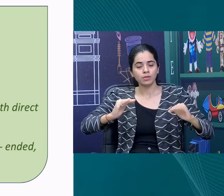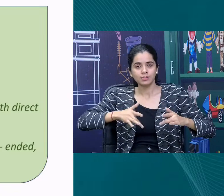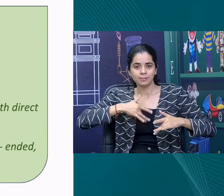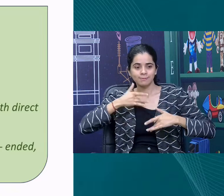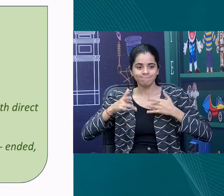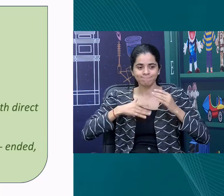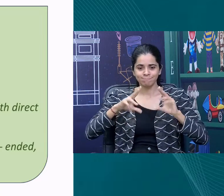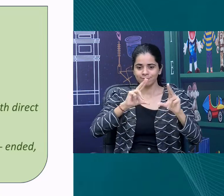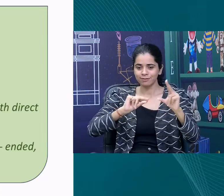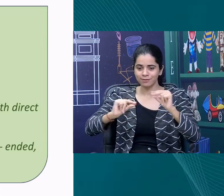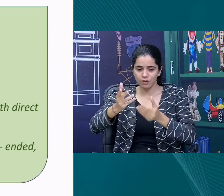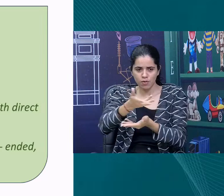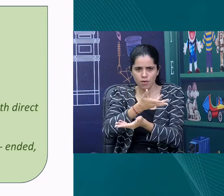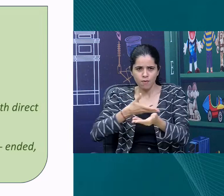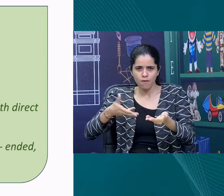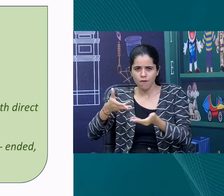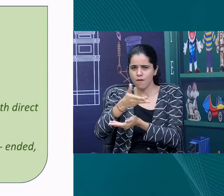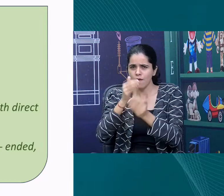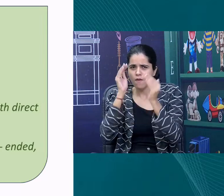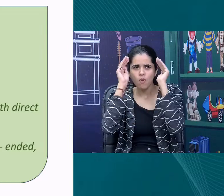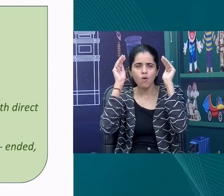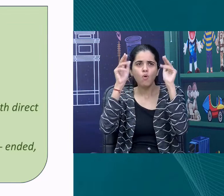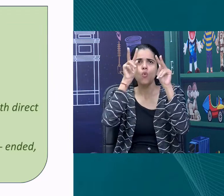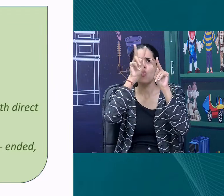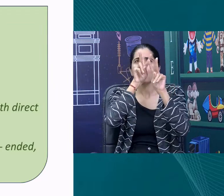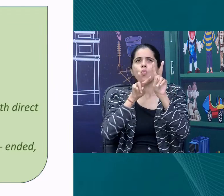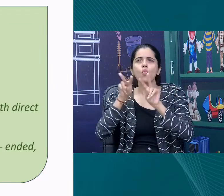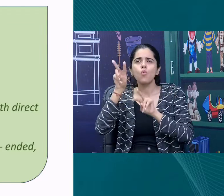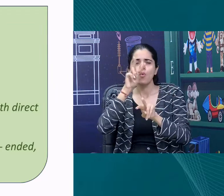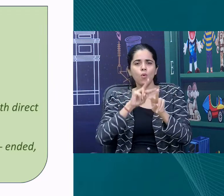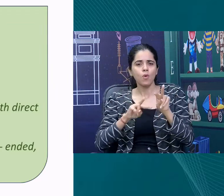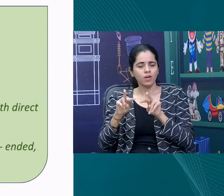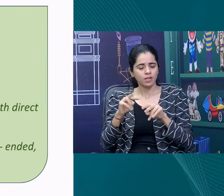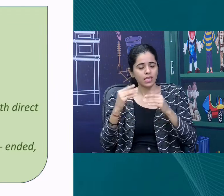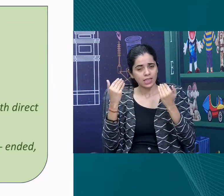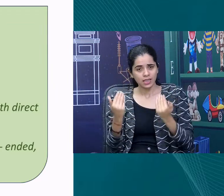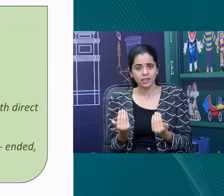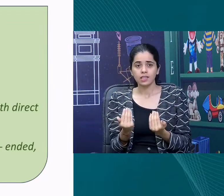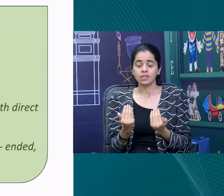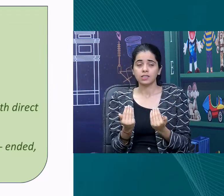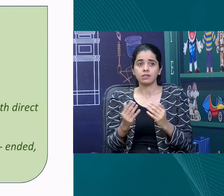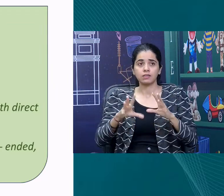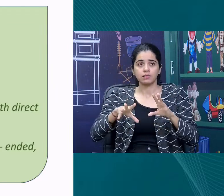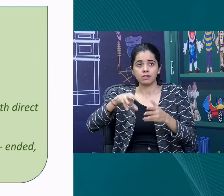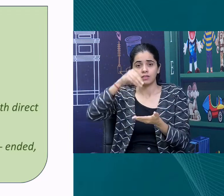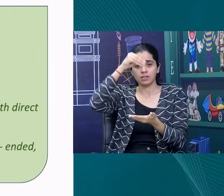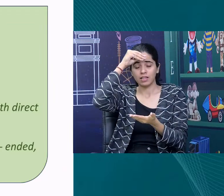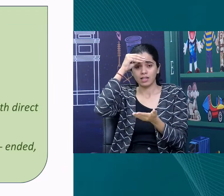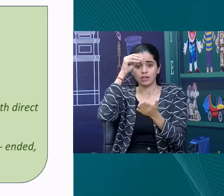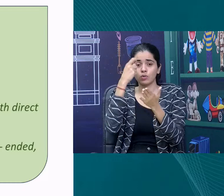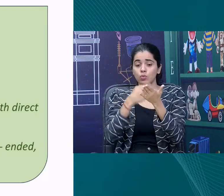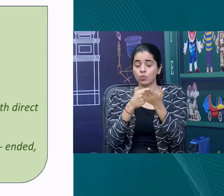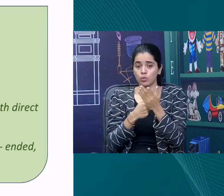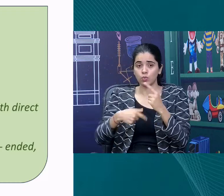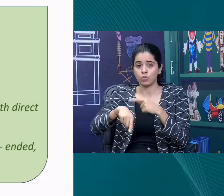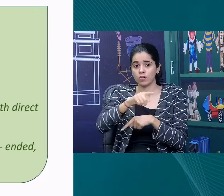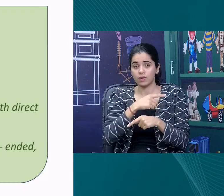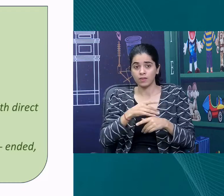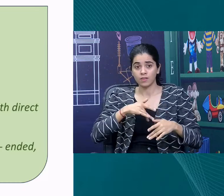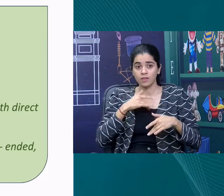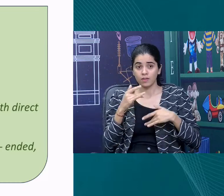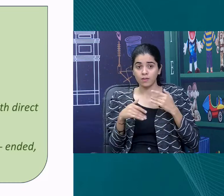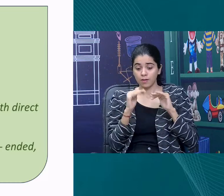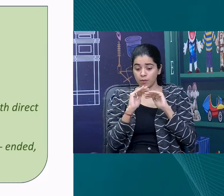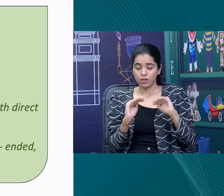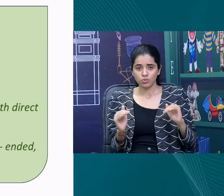around, distracted, not focusing, and not participating. And this is how she adapted the whole instructions once she realized what